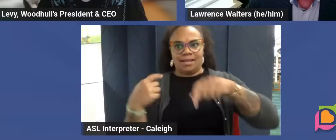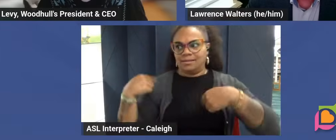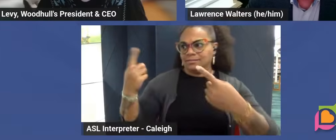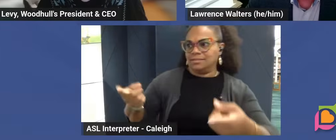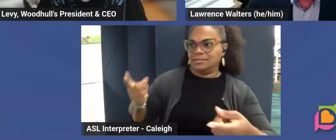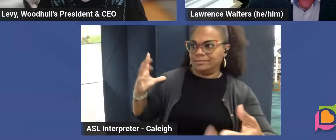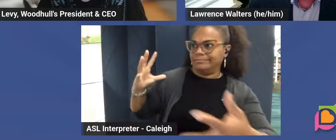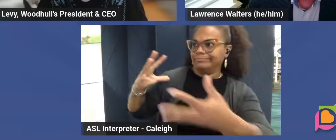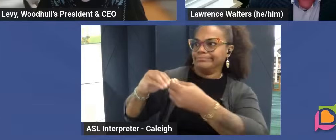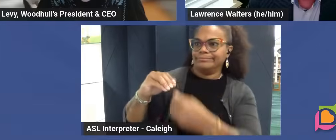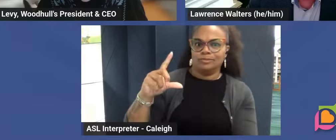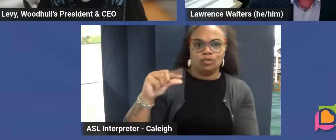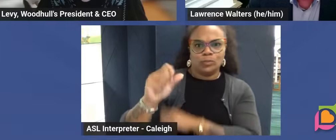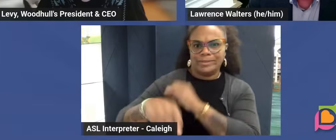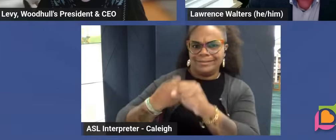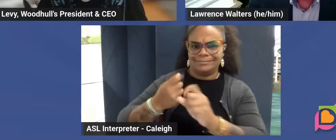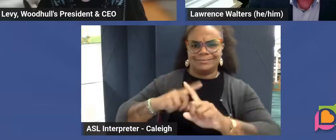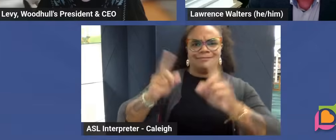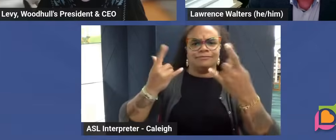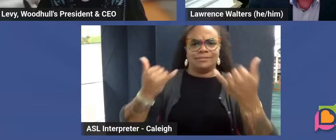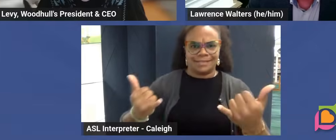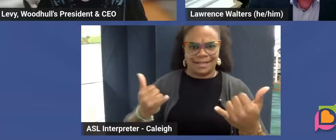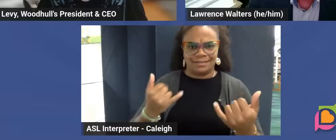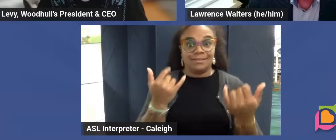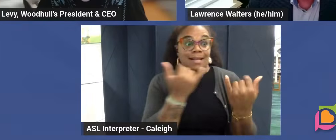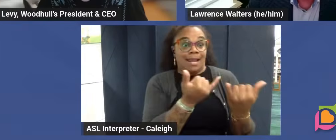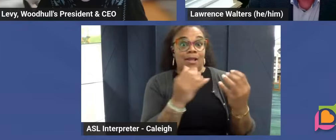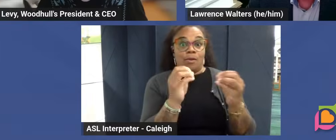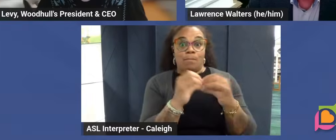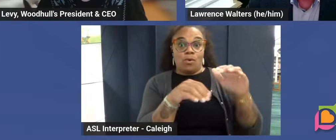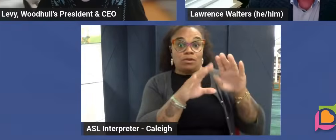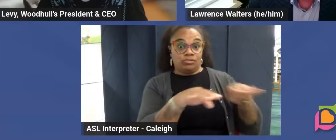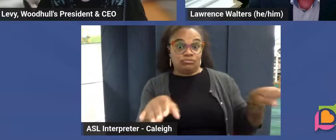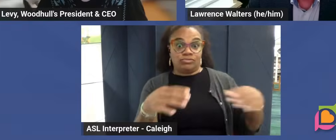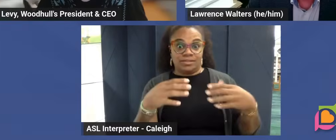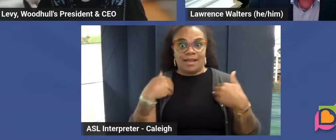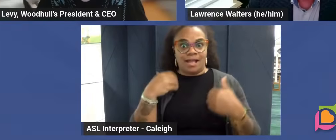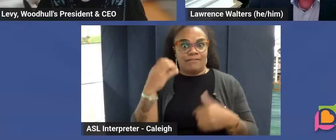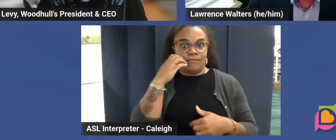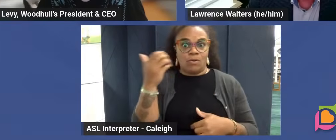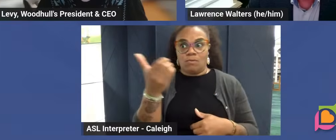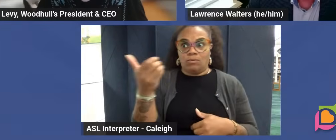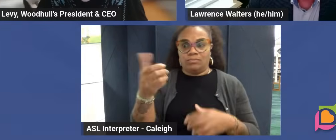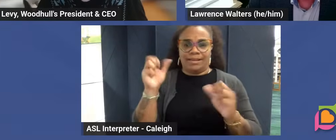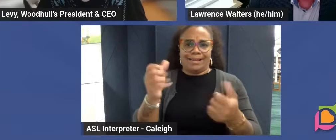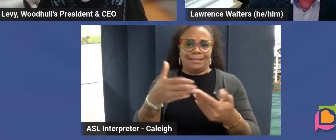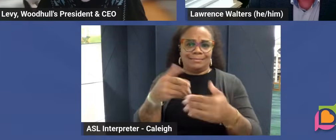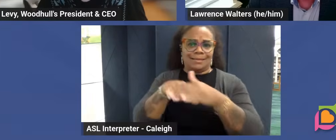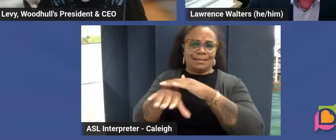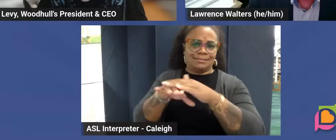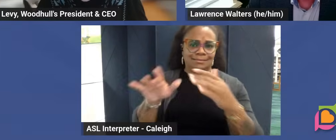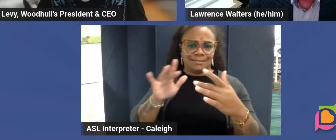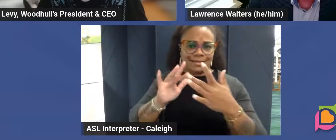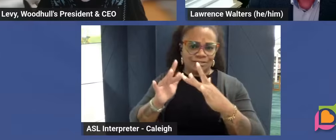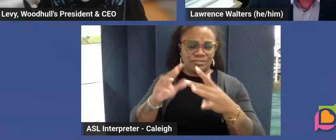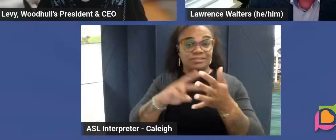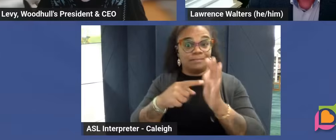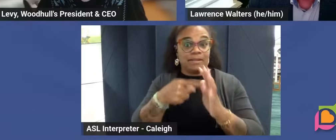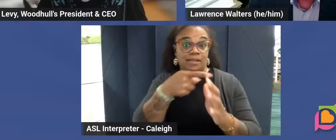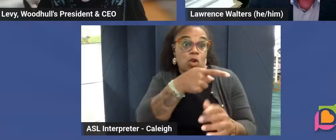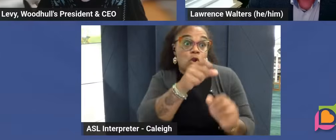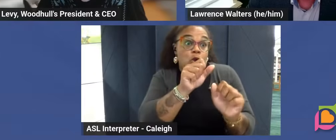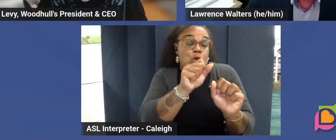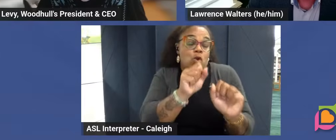years, that a lot more minors have cell phones or ready access to the internet, and therefore can be exposed